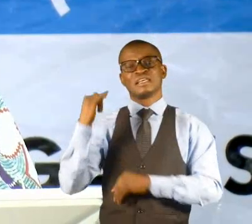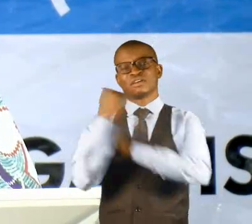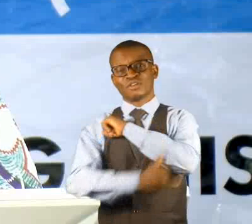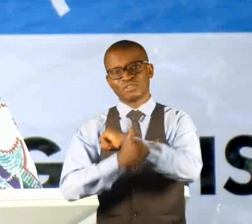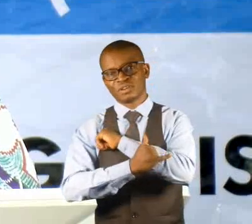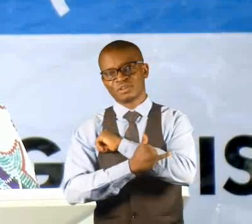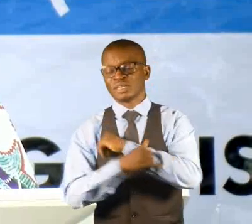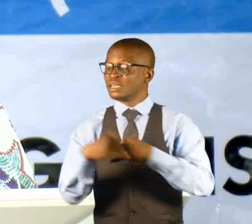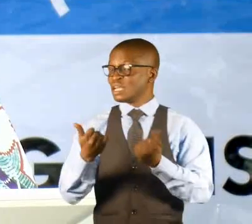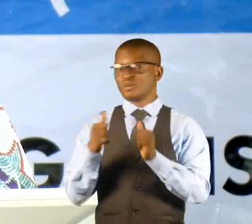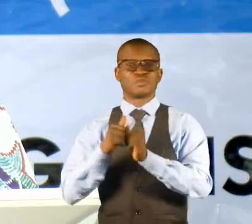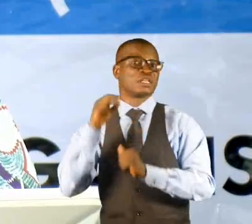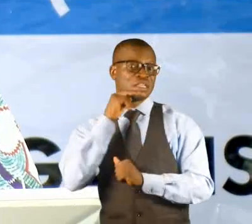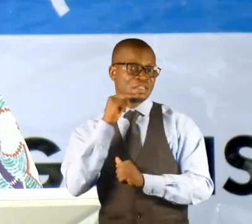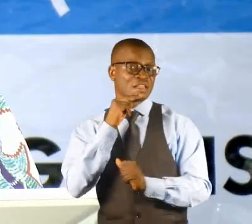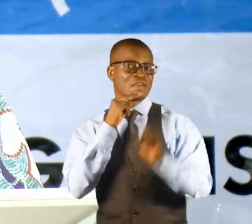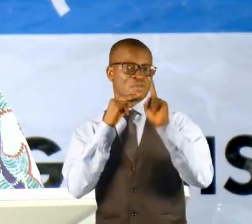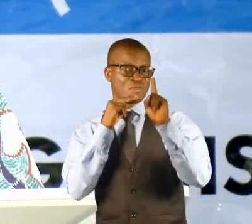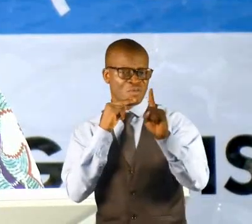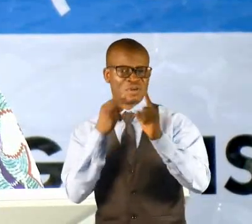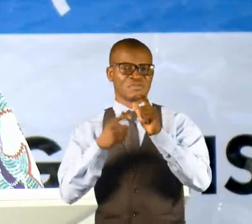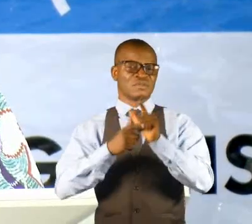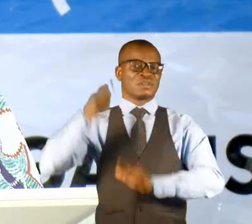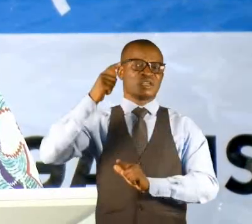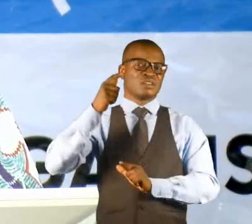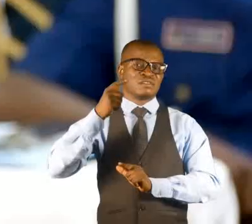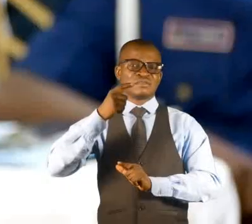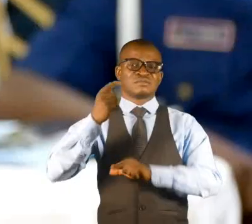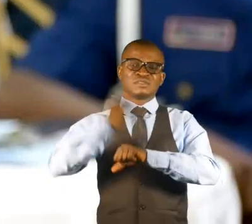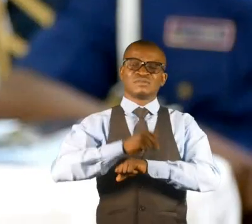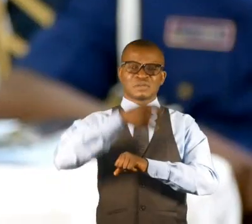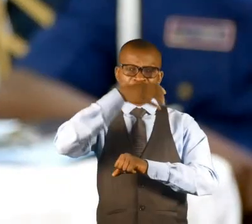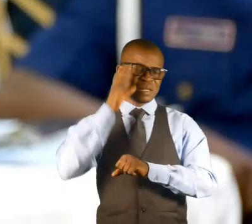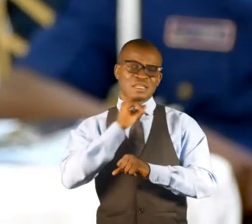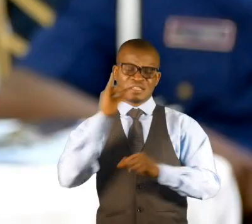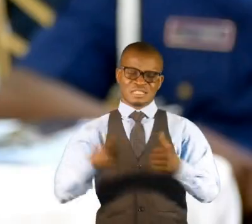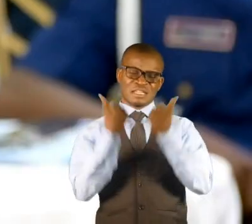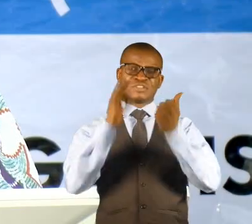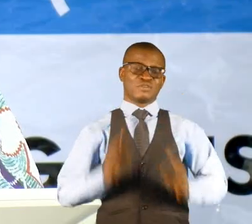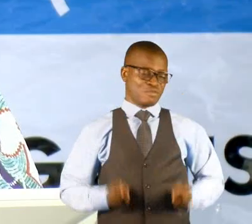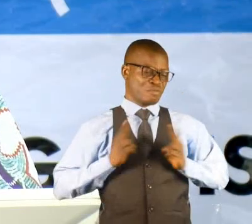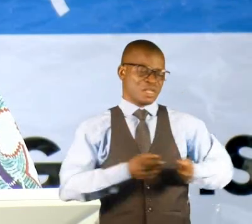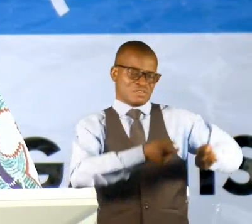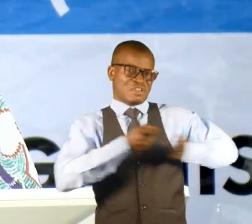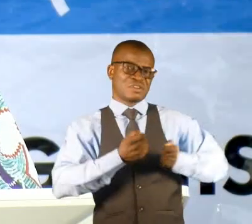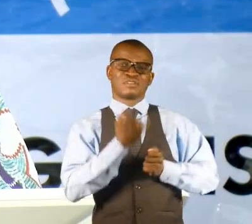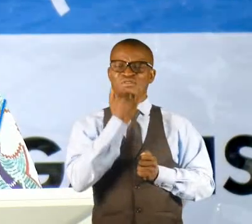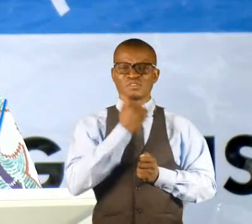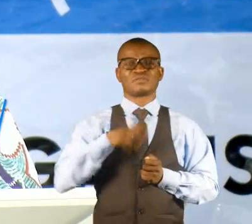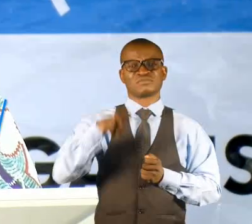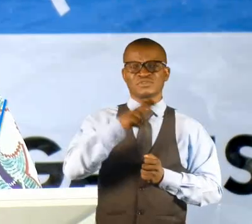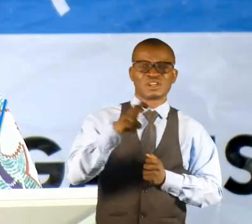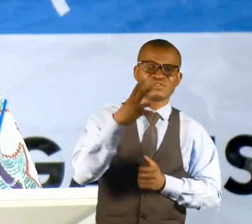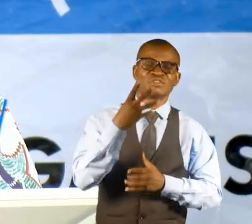country. With Nigeria, one of the greatest contemporary crises is the challenge of human trafficking, migrant smuggling,